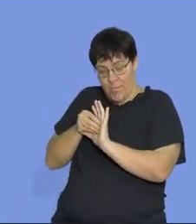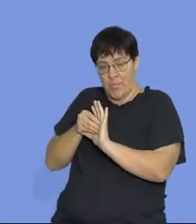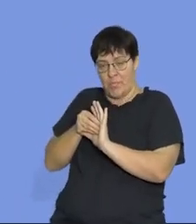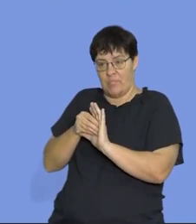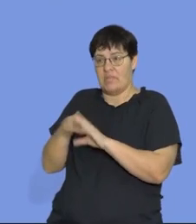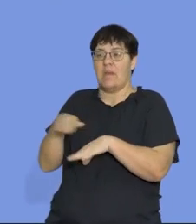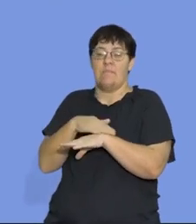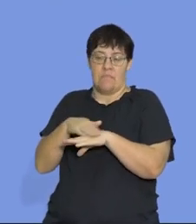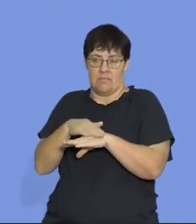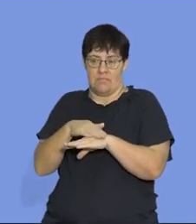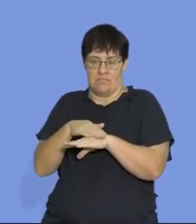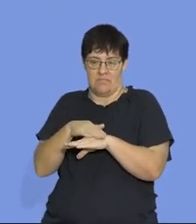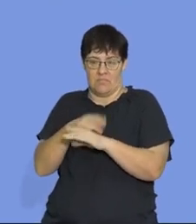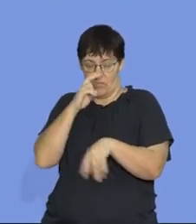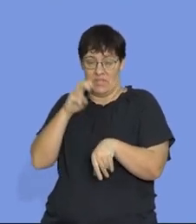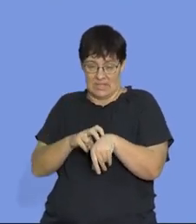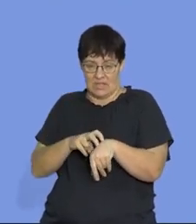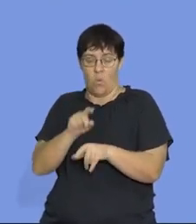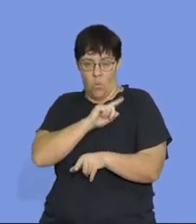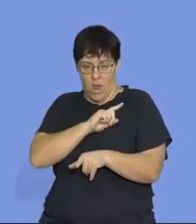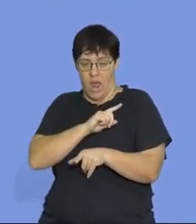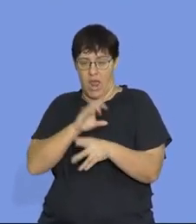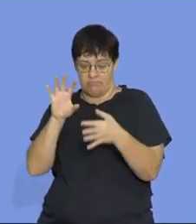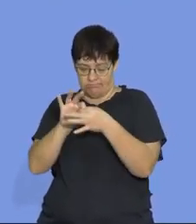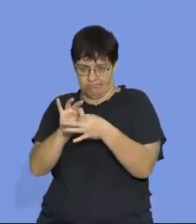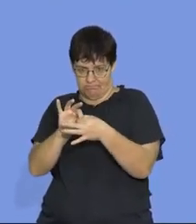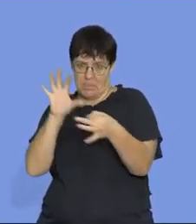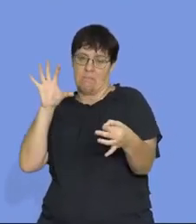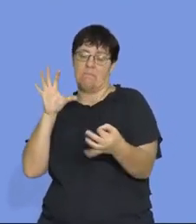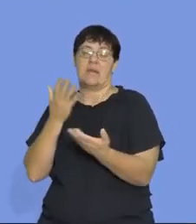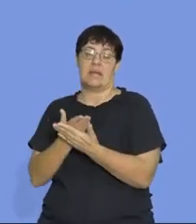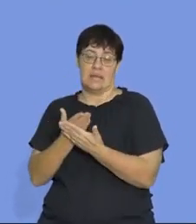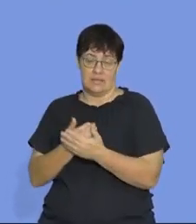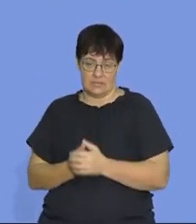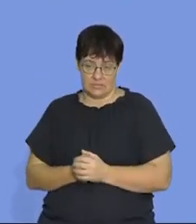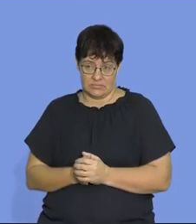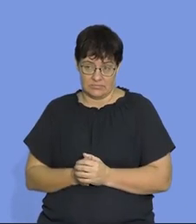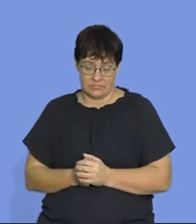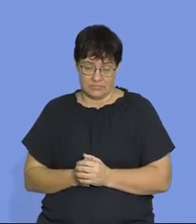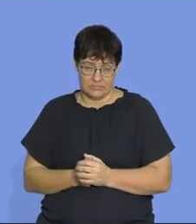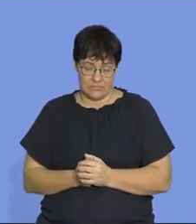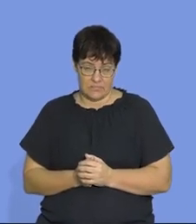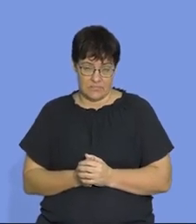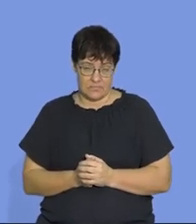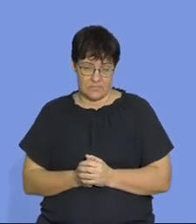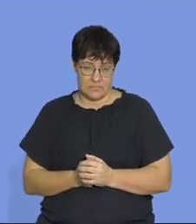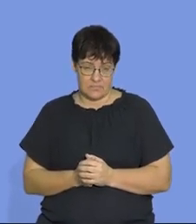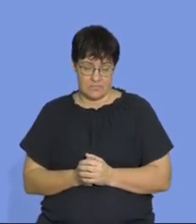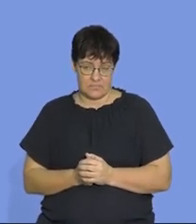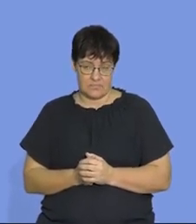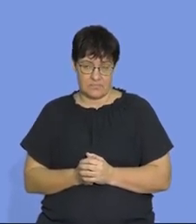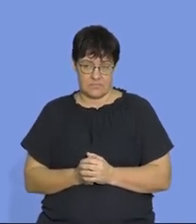for this reaction to take place. So that's the amount of energy that is absorbed. So this is what is